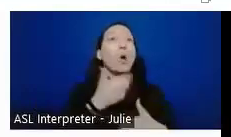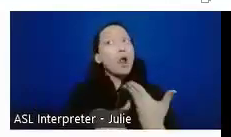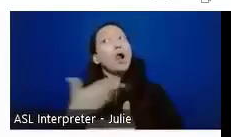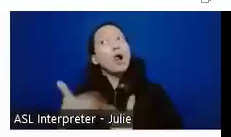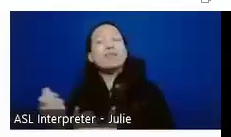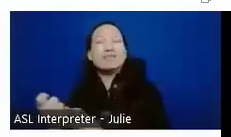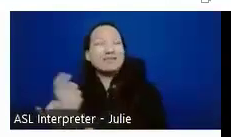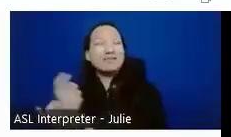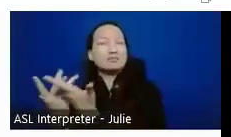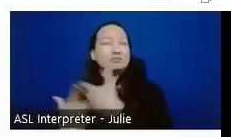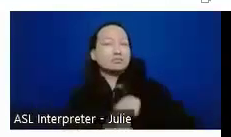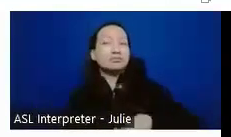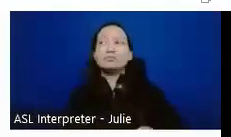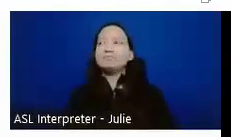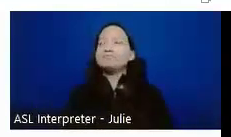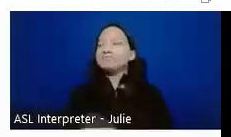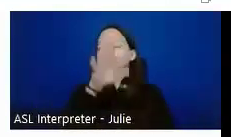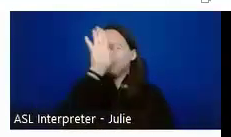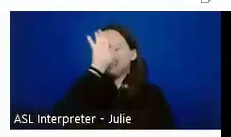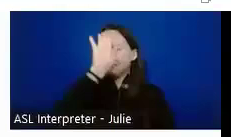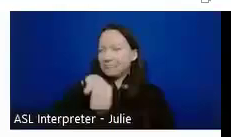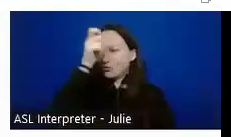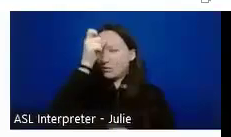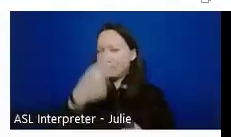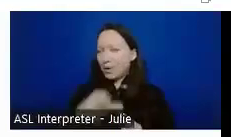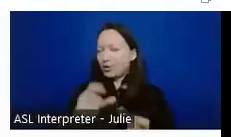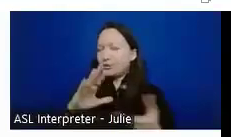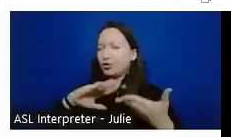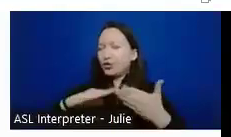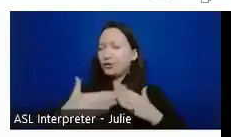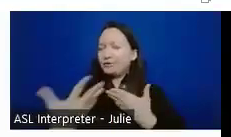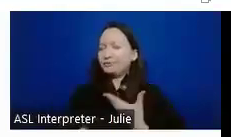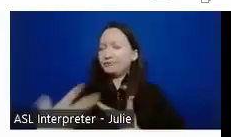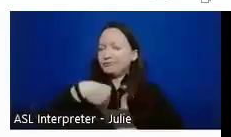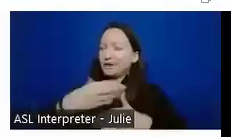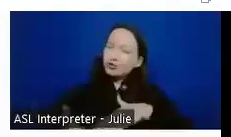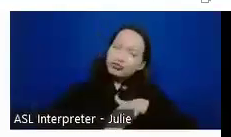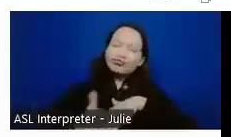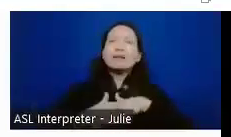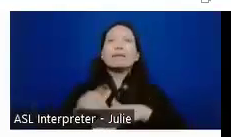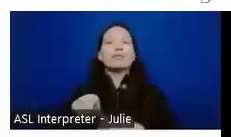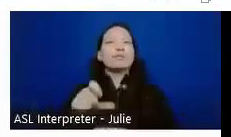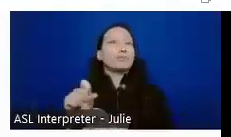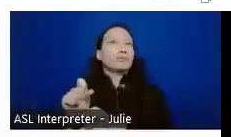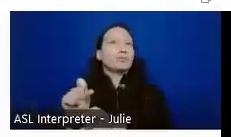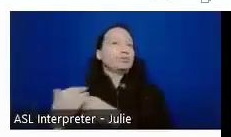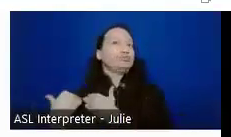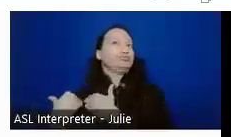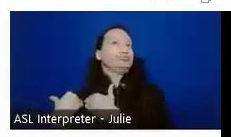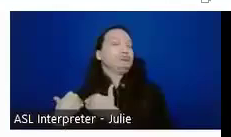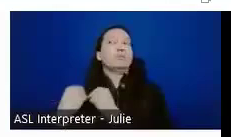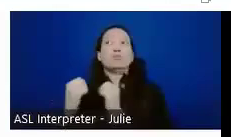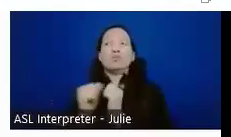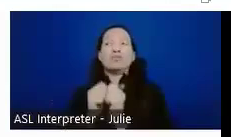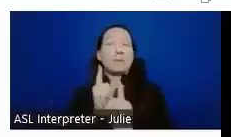kind of stuff. Remember, increasing community involvement is also one of our tasks. It's actually in the